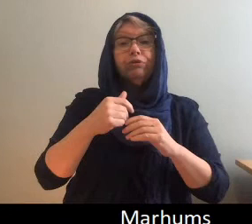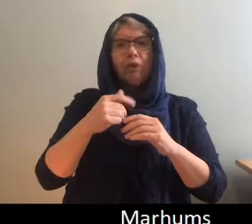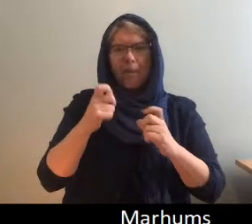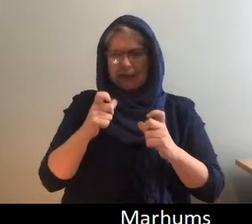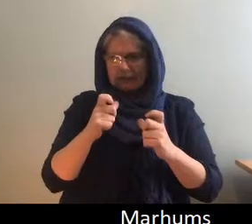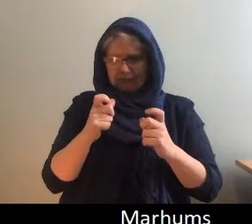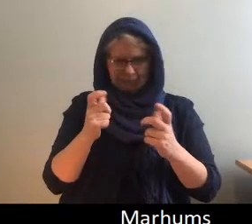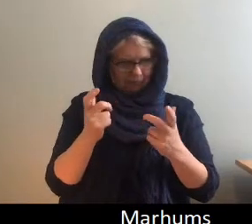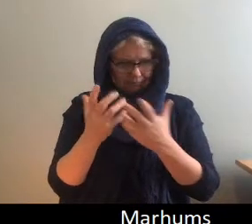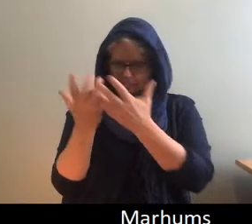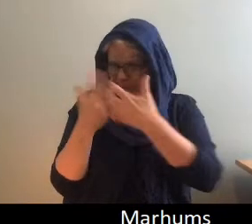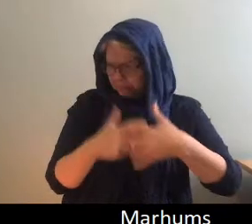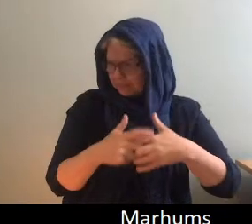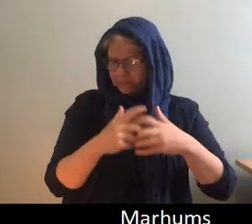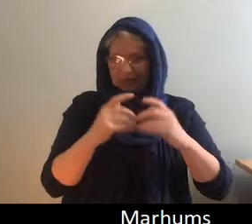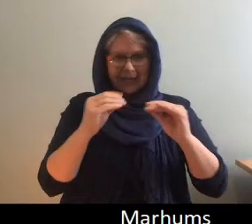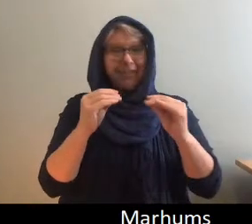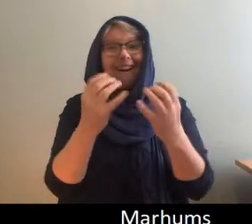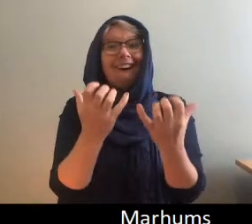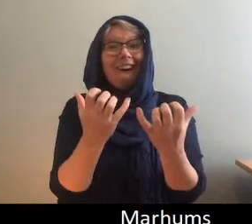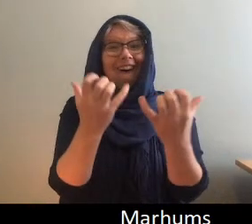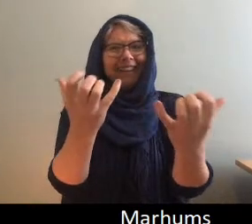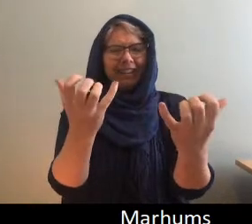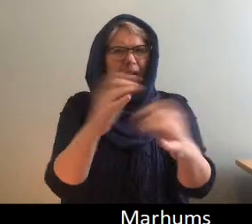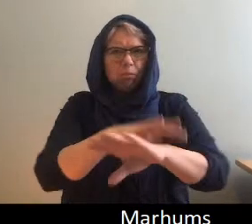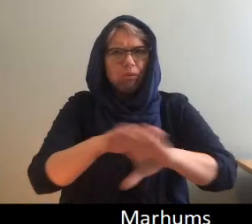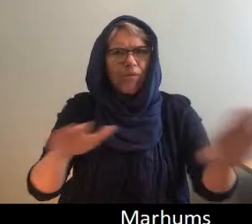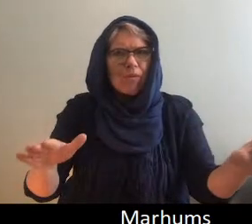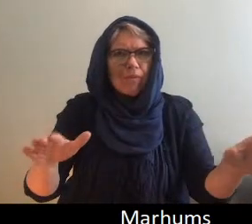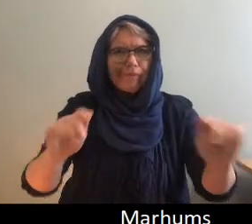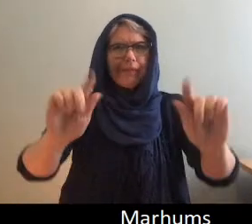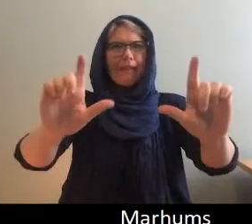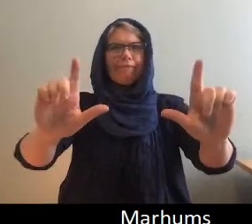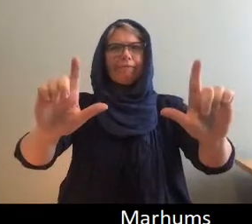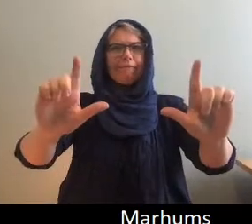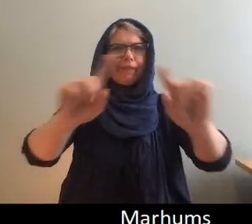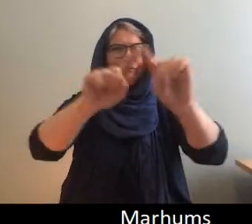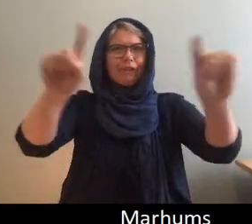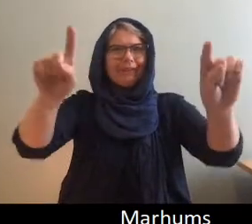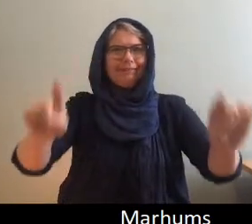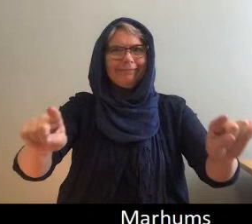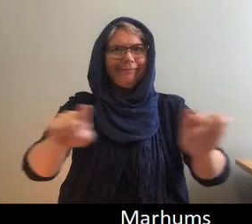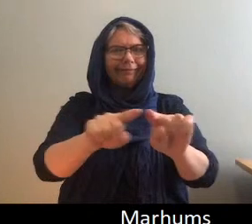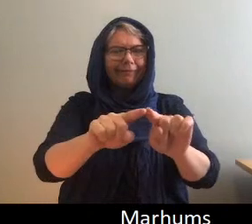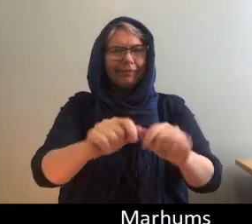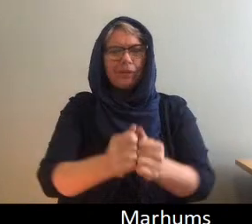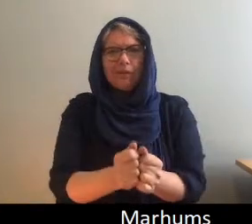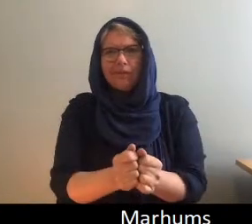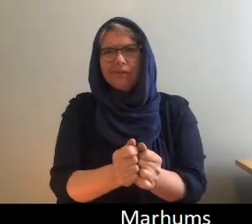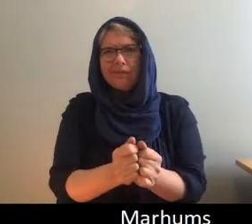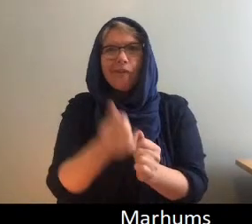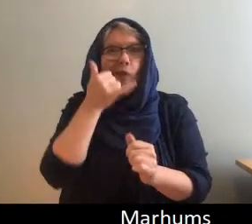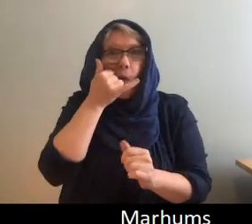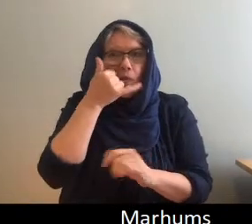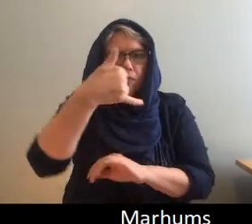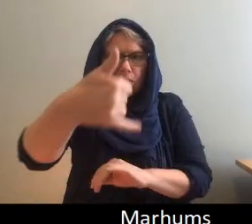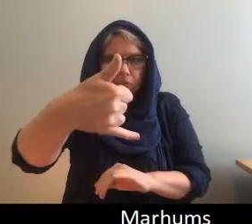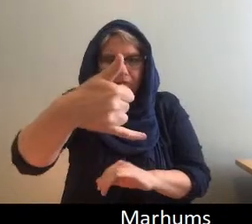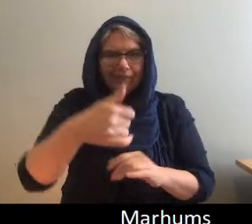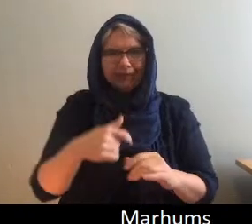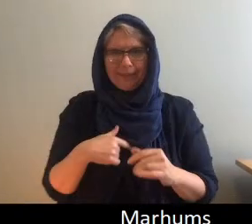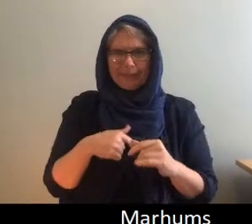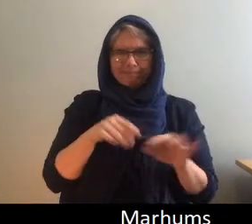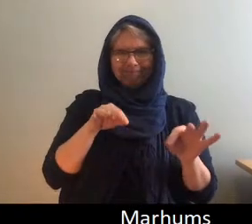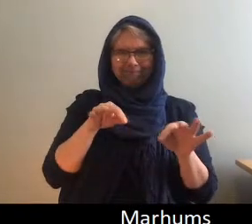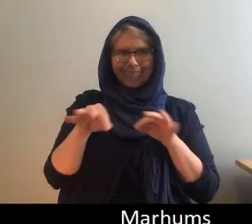may Allah reward them all. Okay, so we have been told that it's in the month of Ramadan. So from 360, we're down to 30. Then the